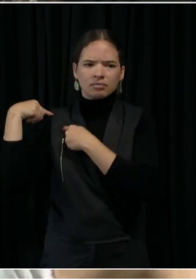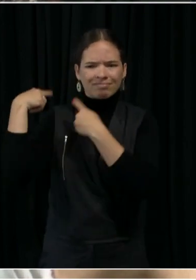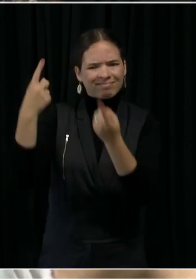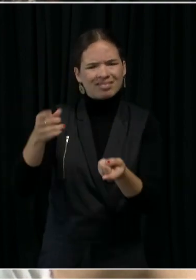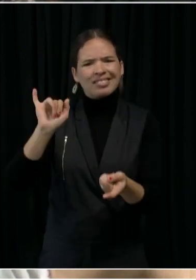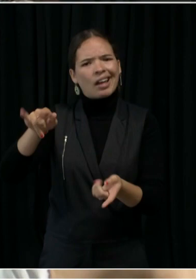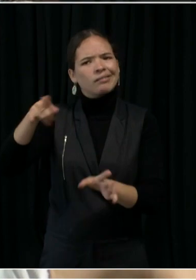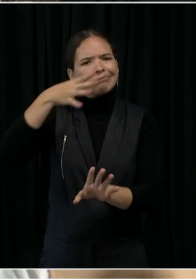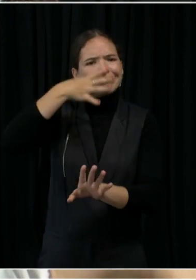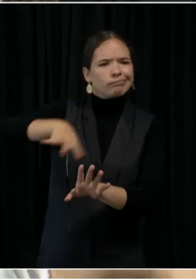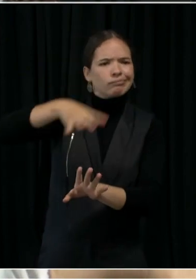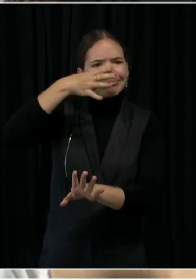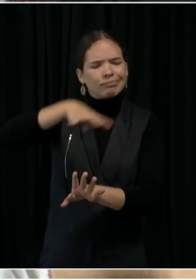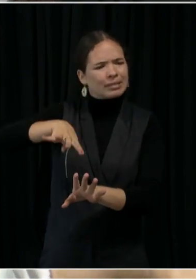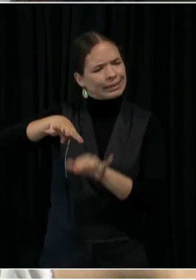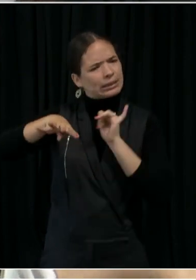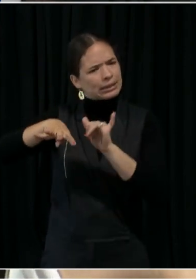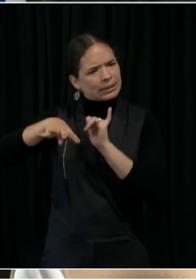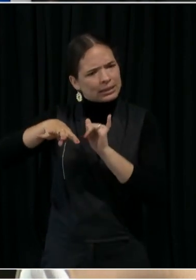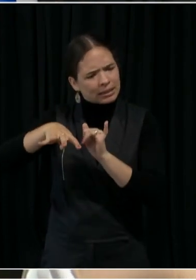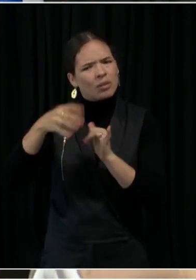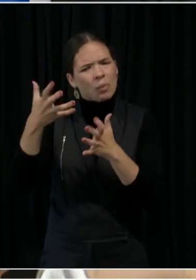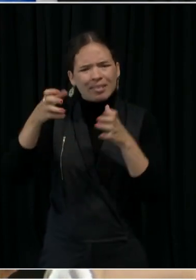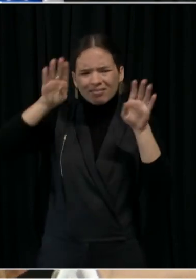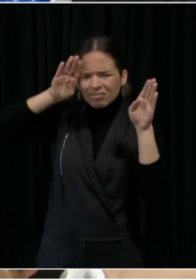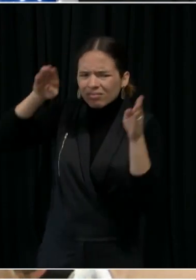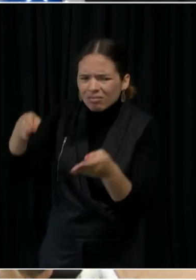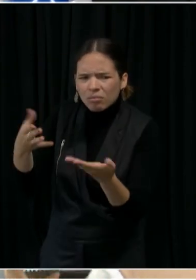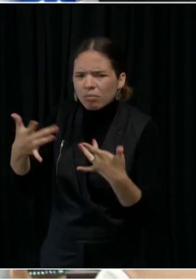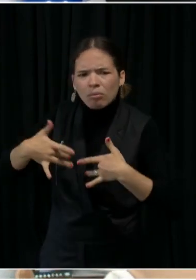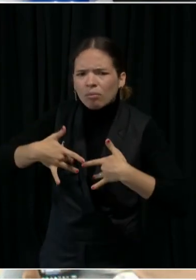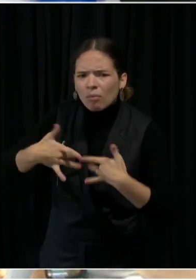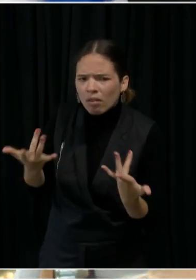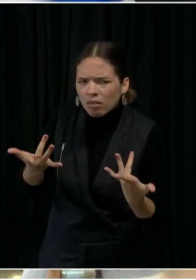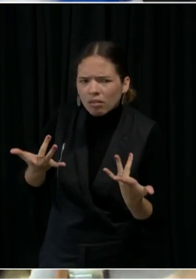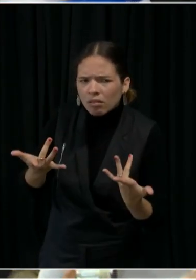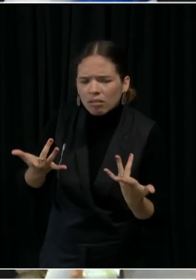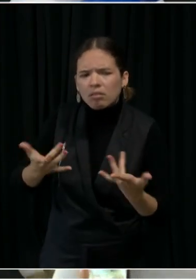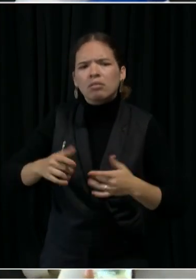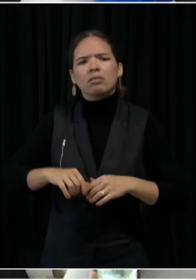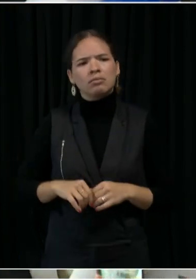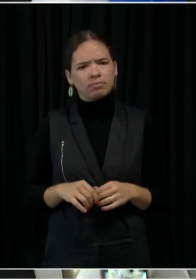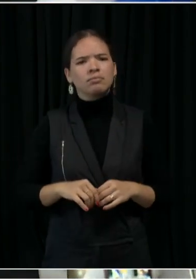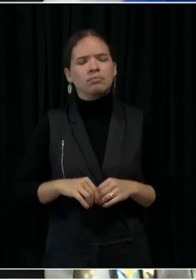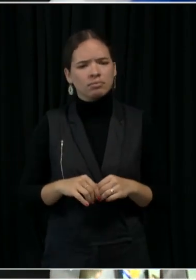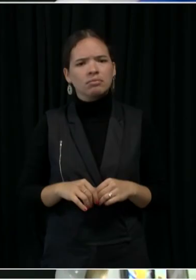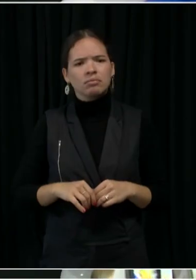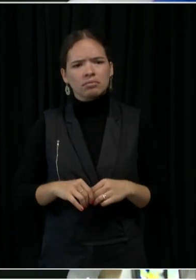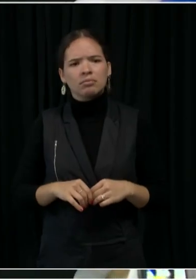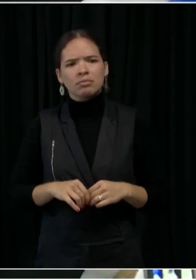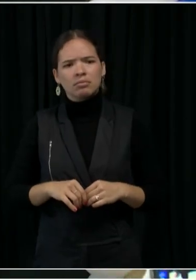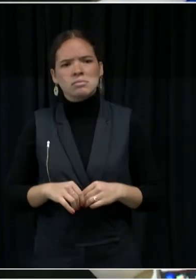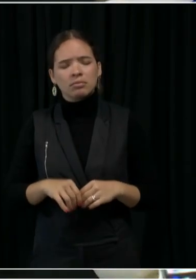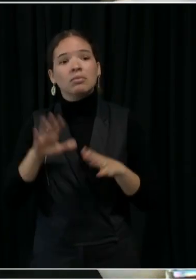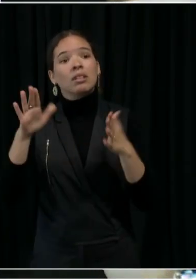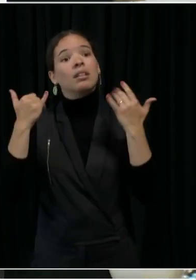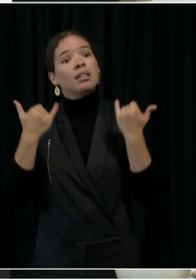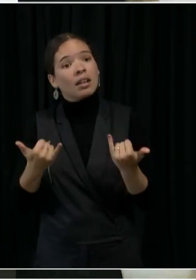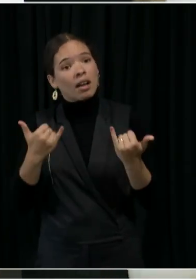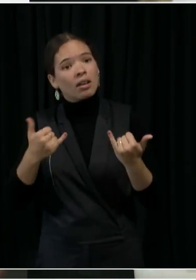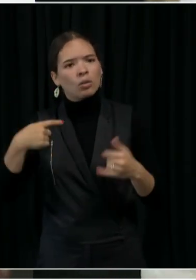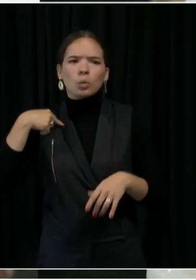out of prosperity that our city has to offer for so many. Now we have a seat at the